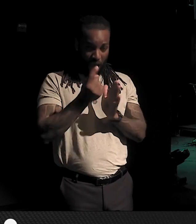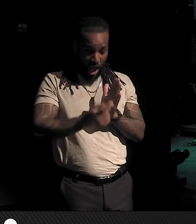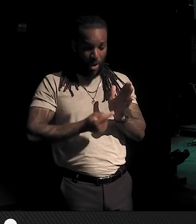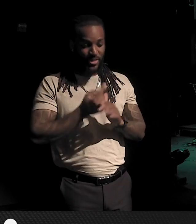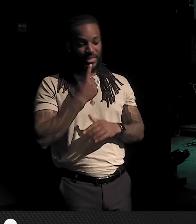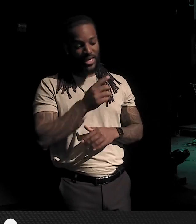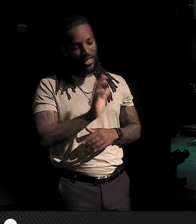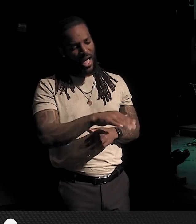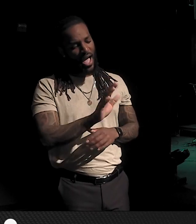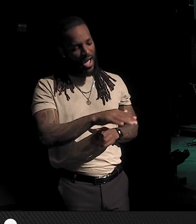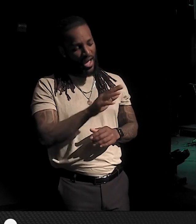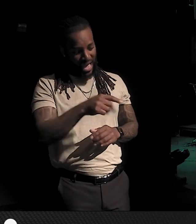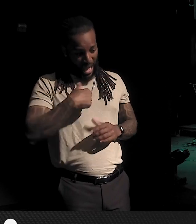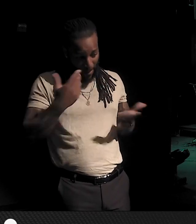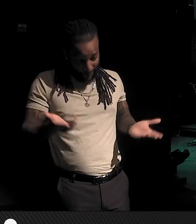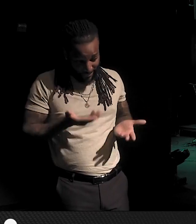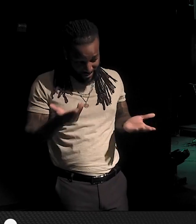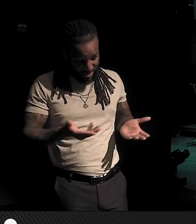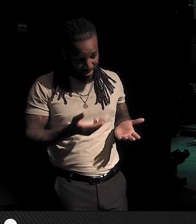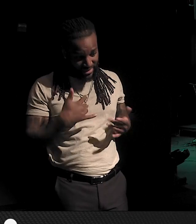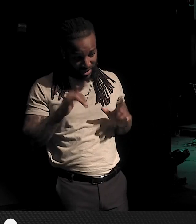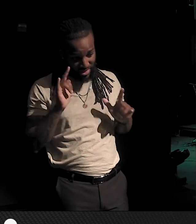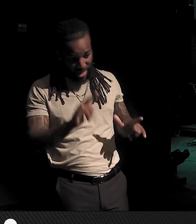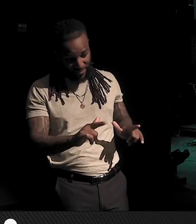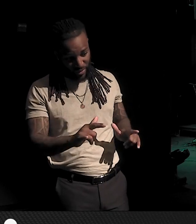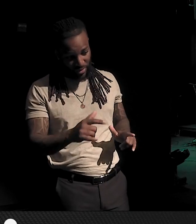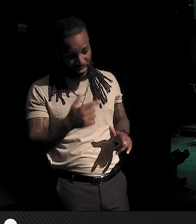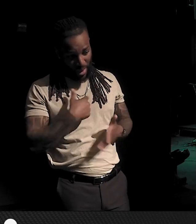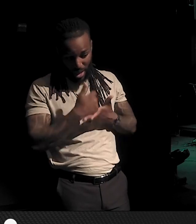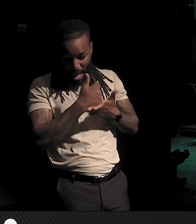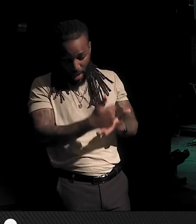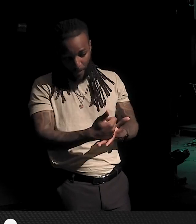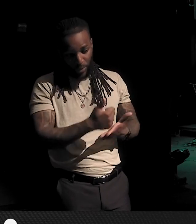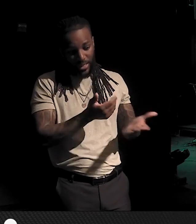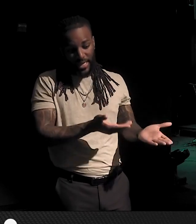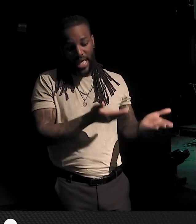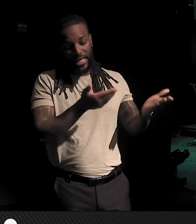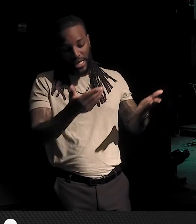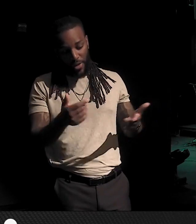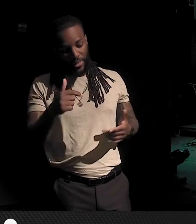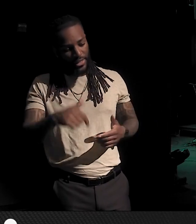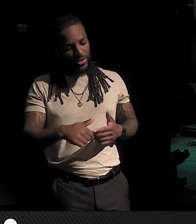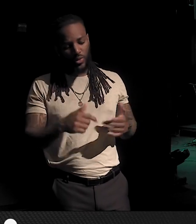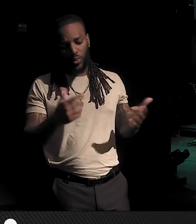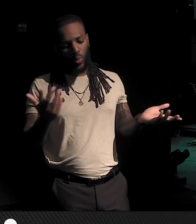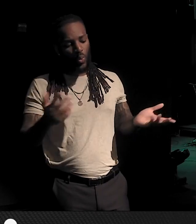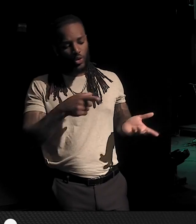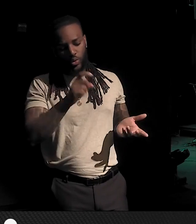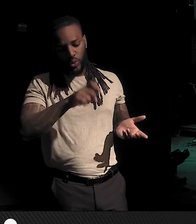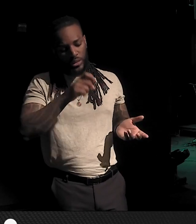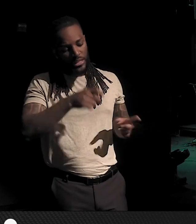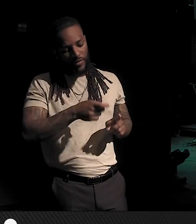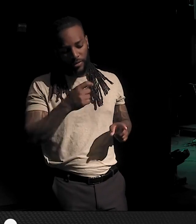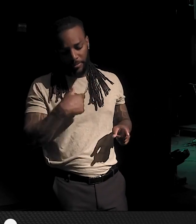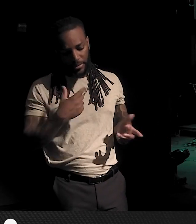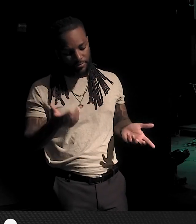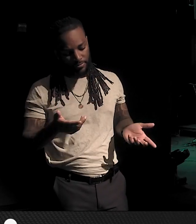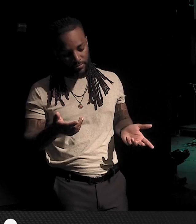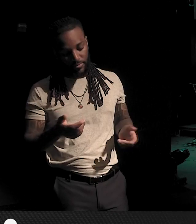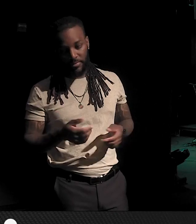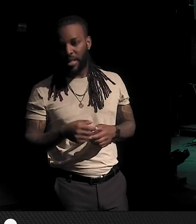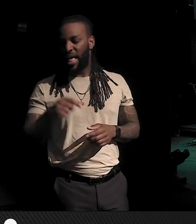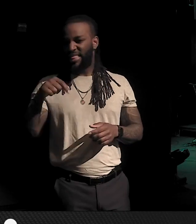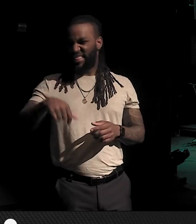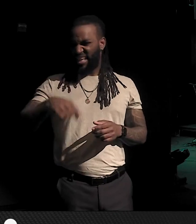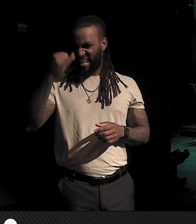like, hey, I'm here. Can I carry you? Can I carry this? What is it that you need right now? And